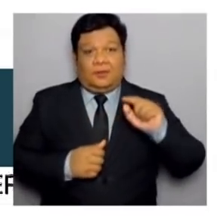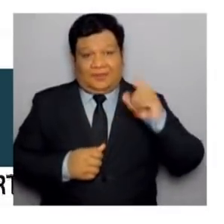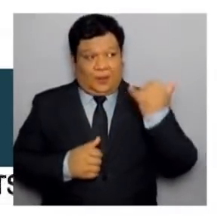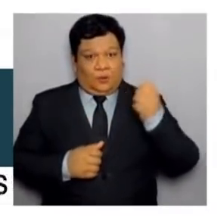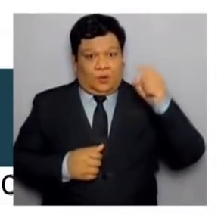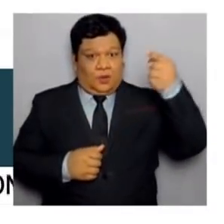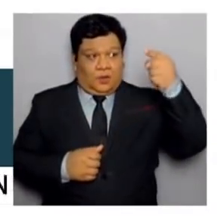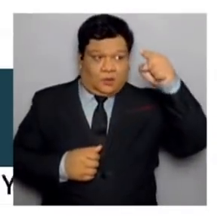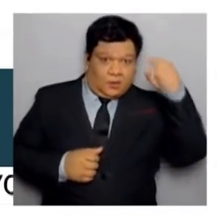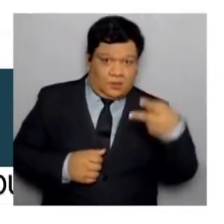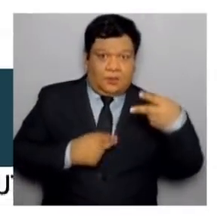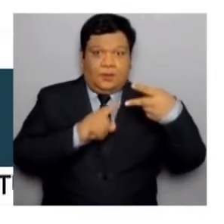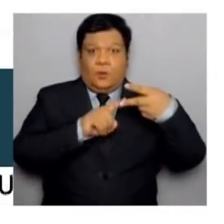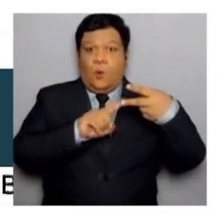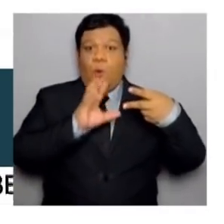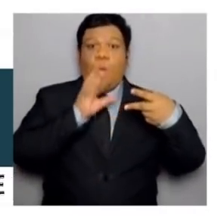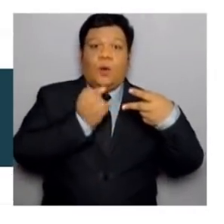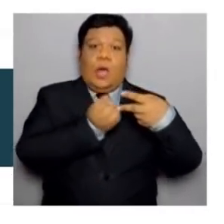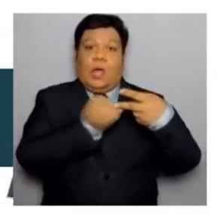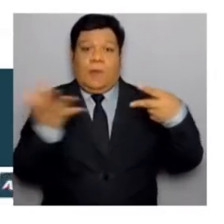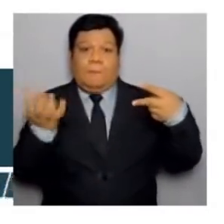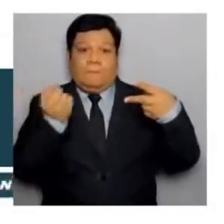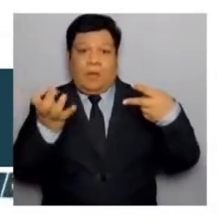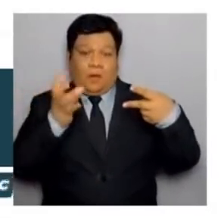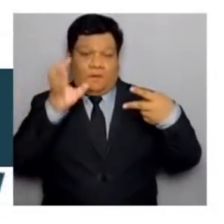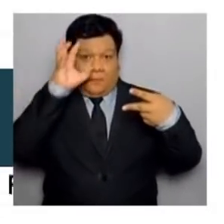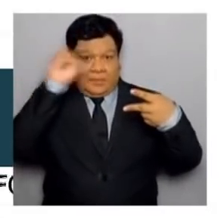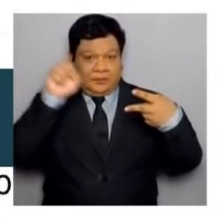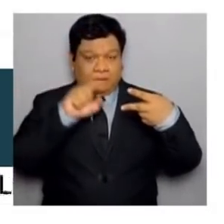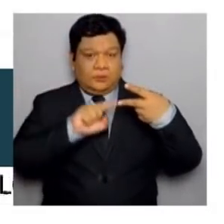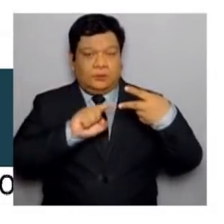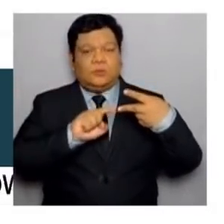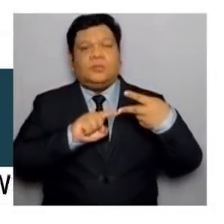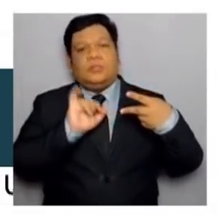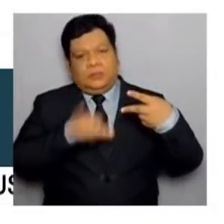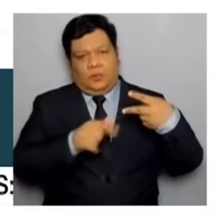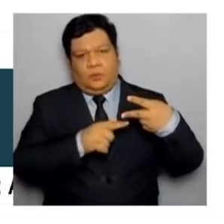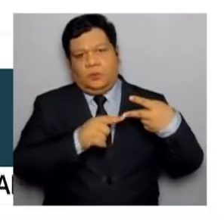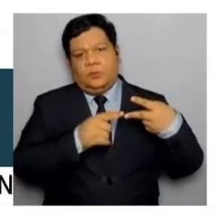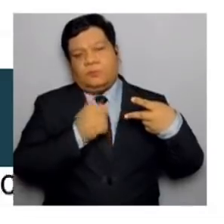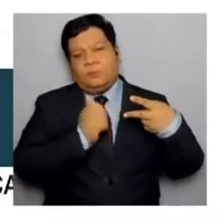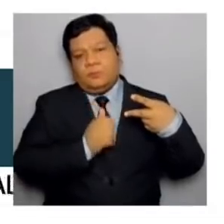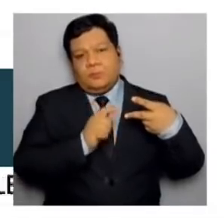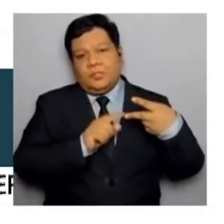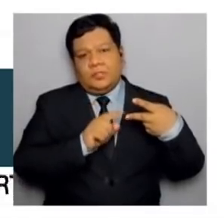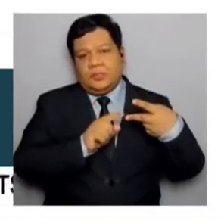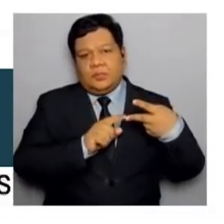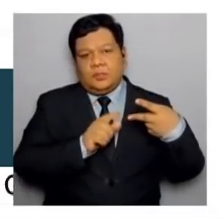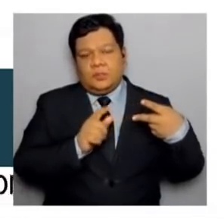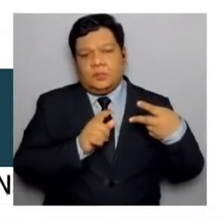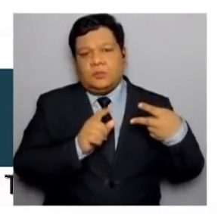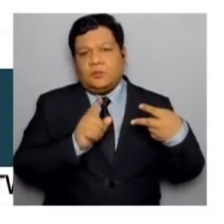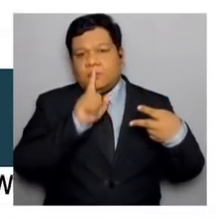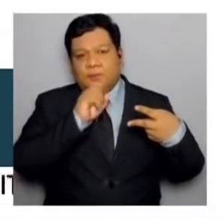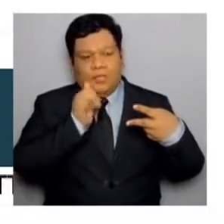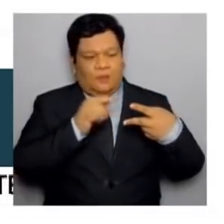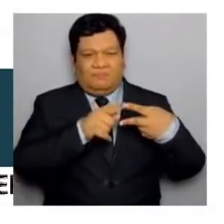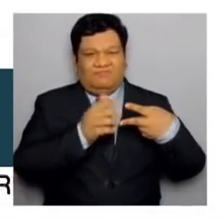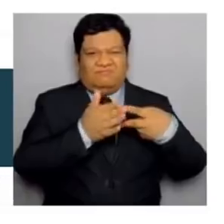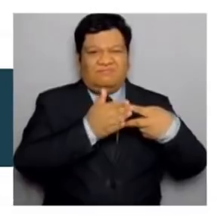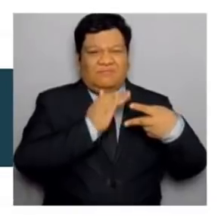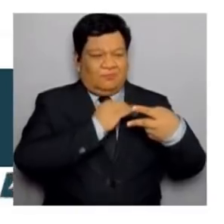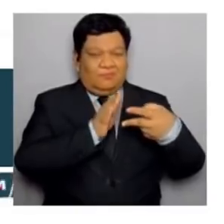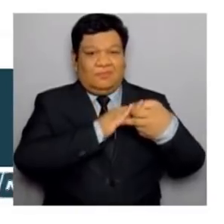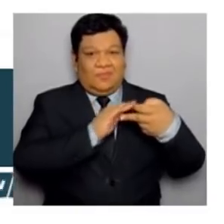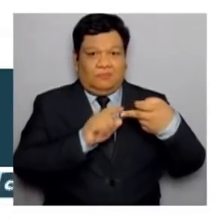sa kinanvas ng Kongreso po. So yung second placer, in other words, which is technically not the second placer but first placer, since yung number